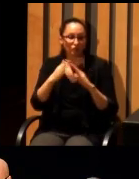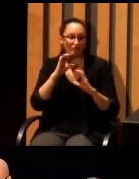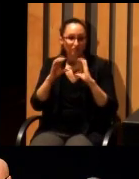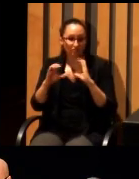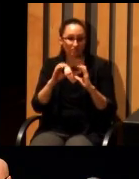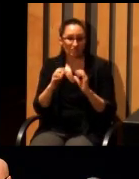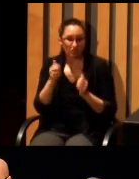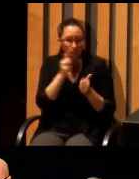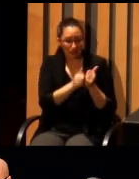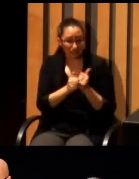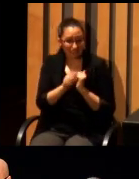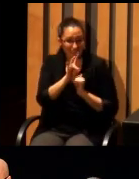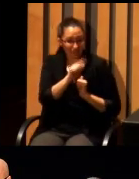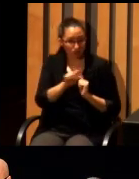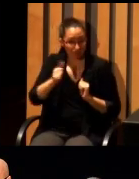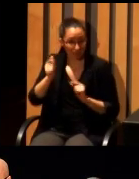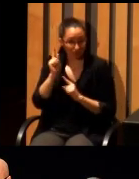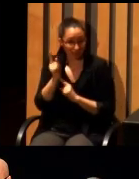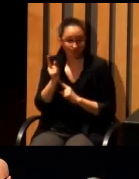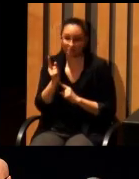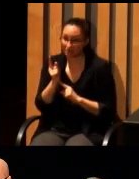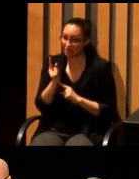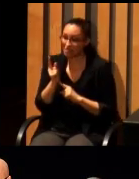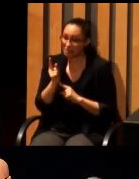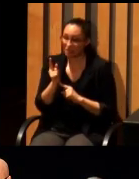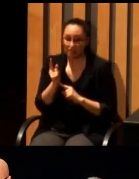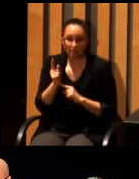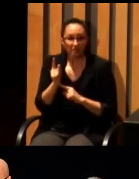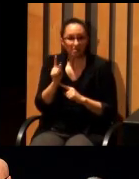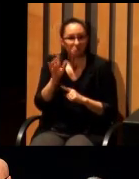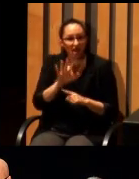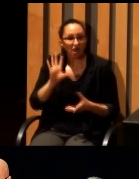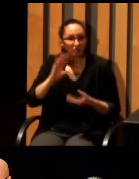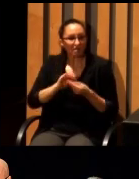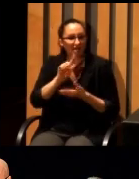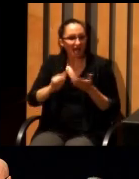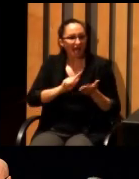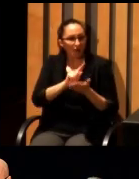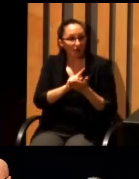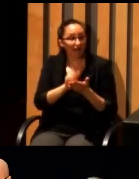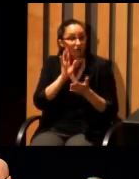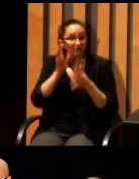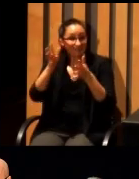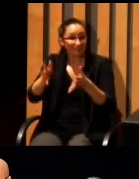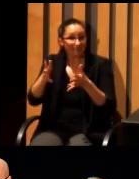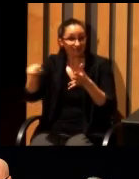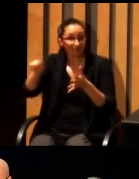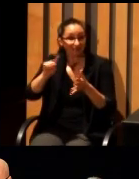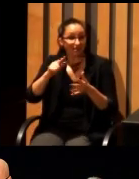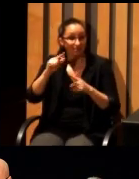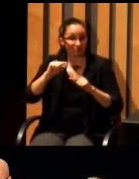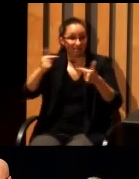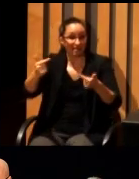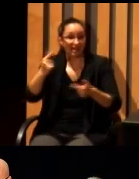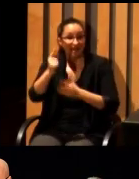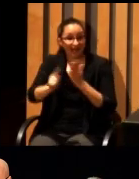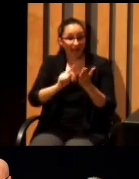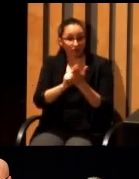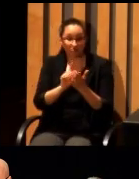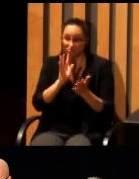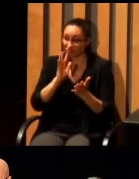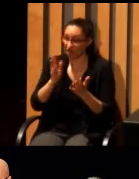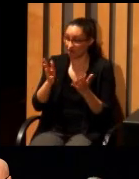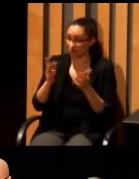7 to 10 minute range. That gets us, you know, kind of closing up on an hour. It leaves us about an hour to talk collaboratively and